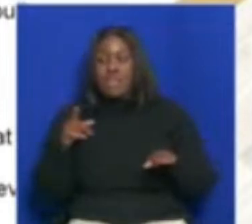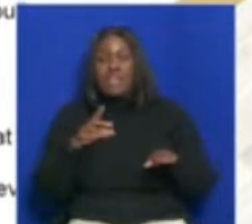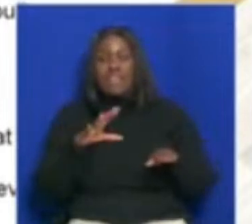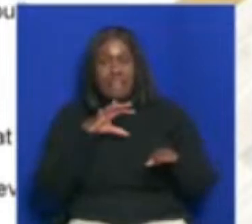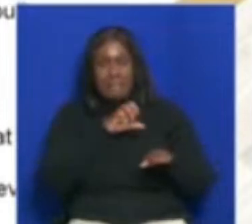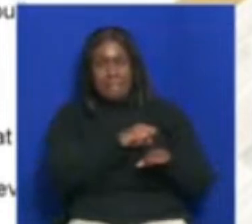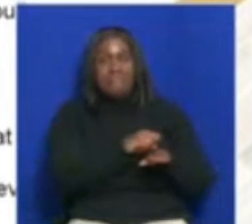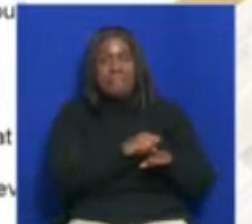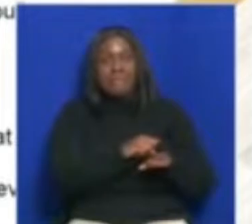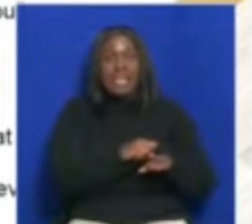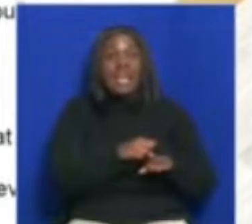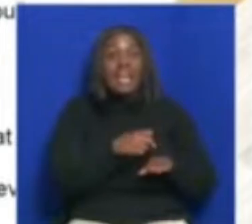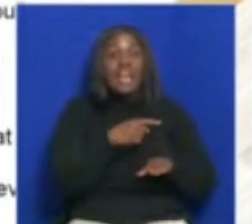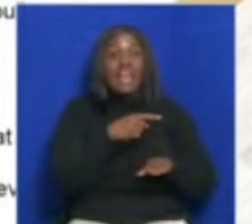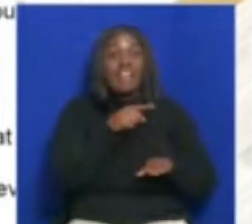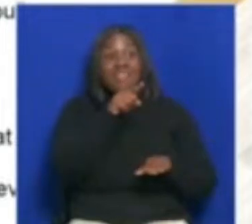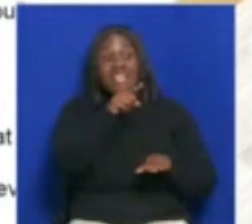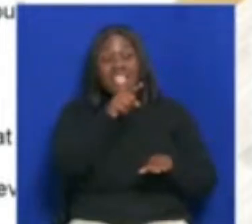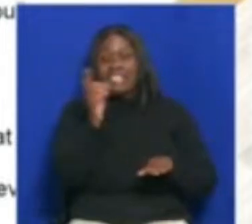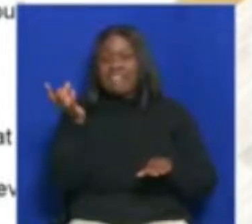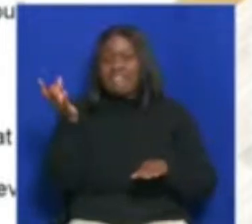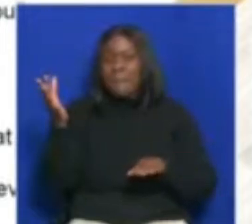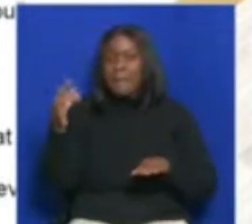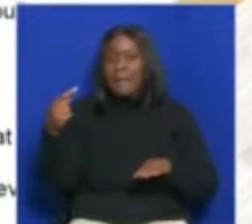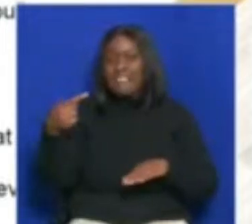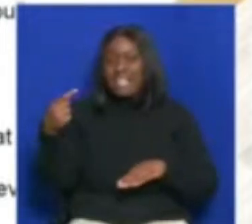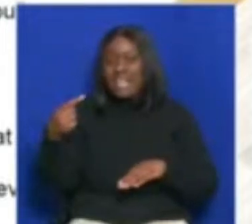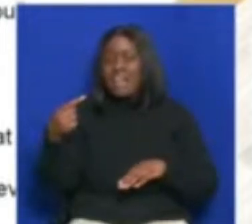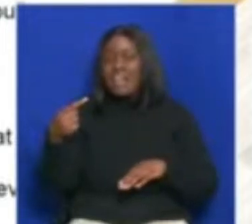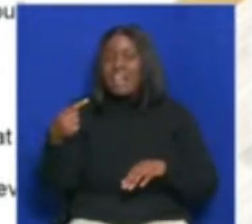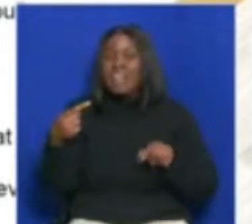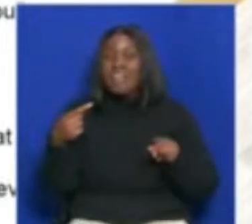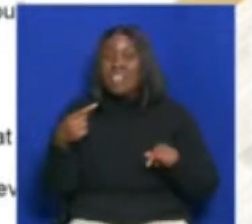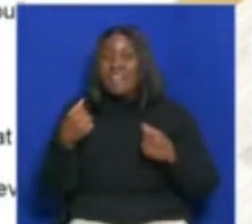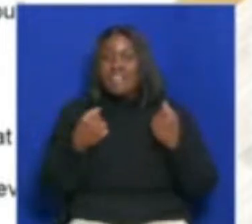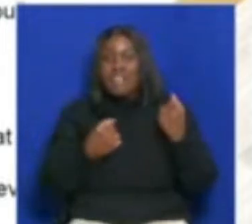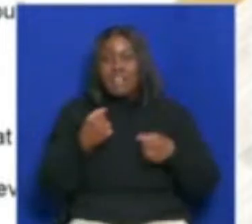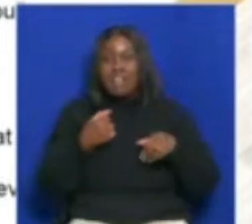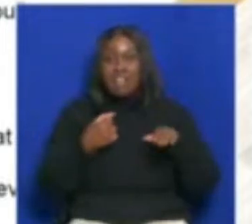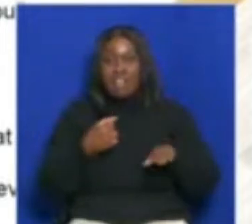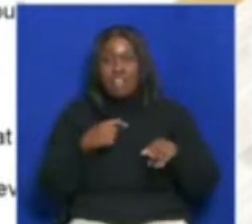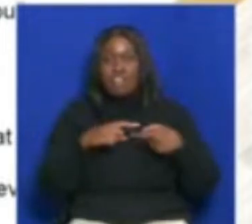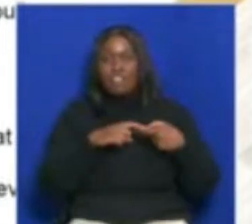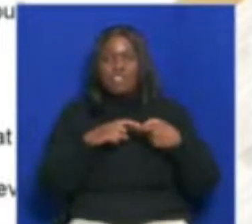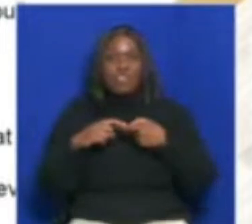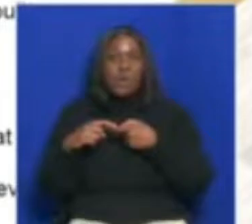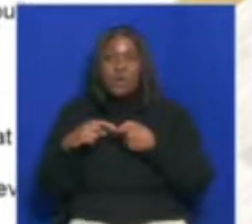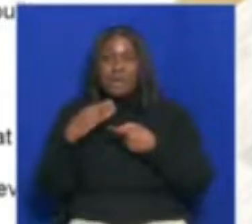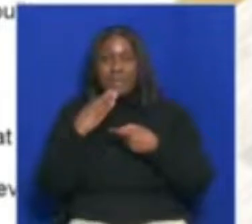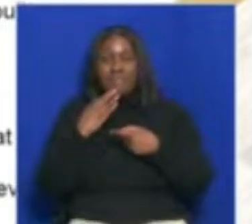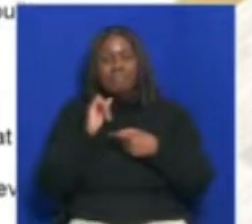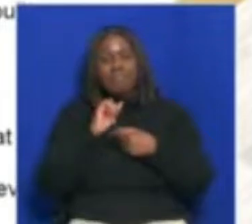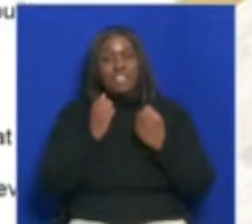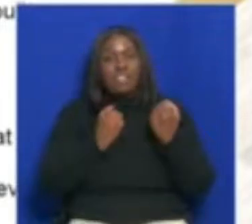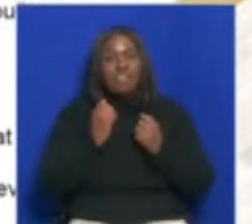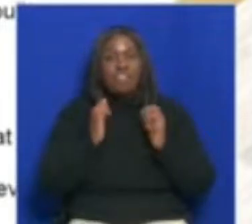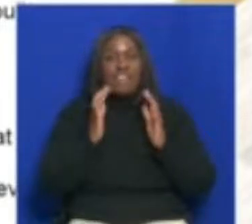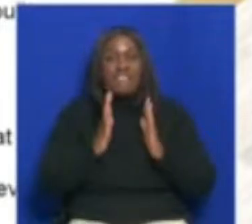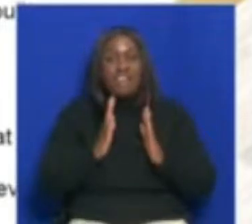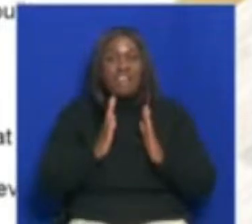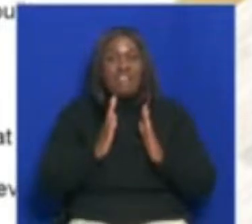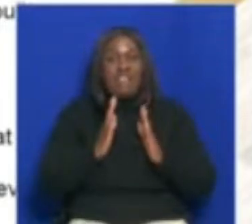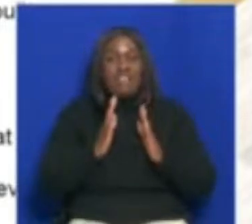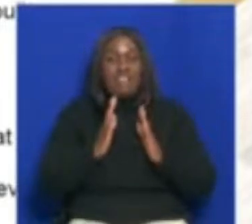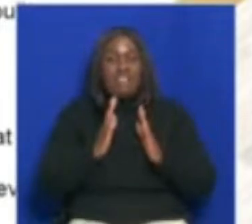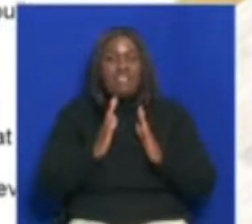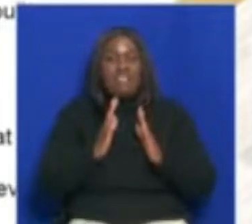Dina Govender that the vehicle was towed by one of the drivers being employed by